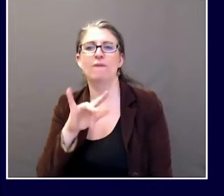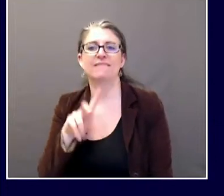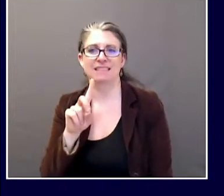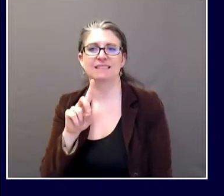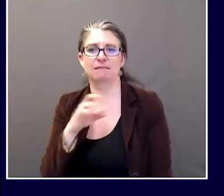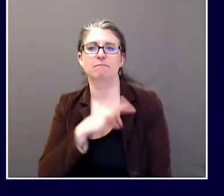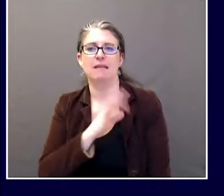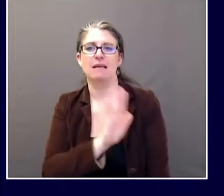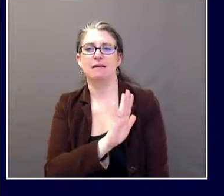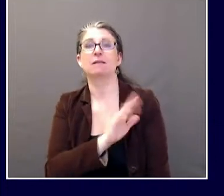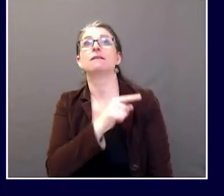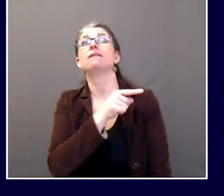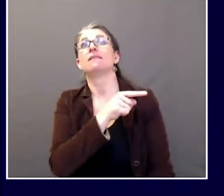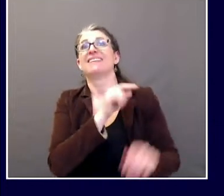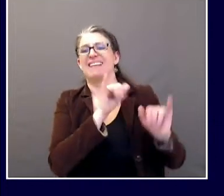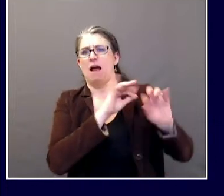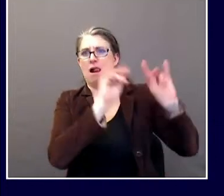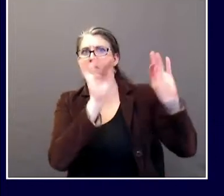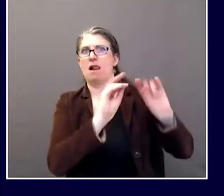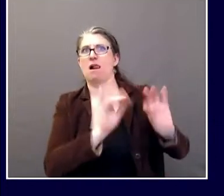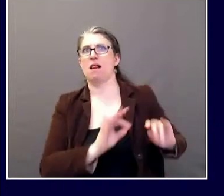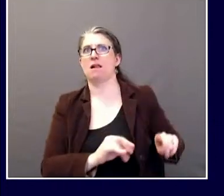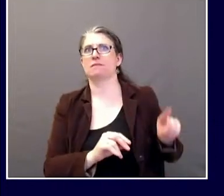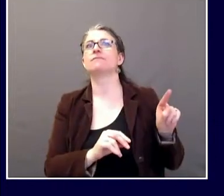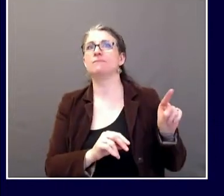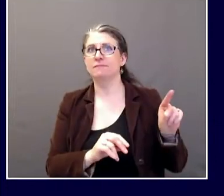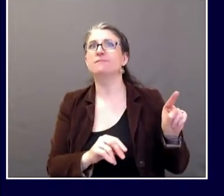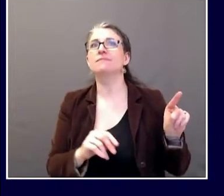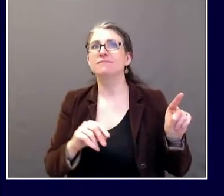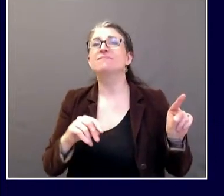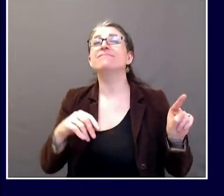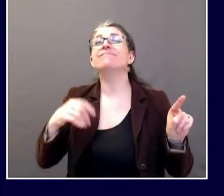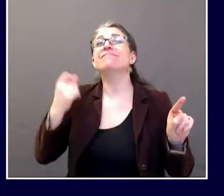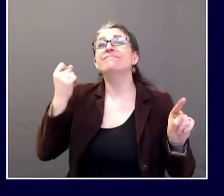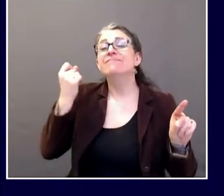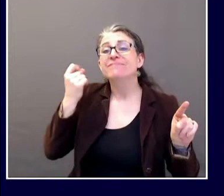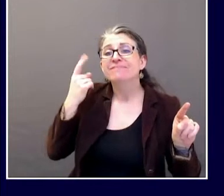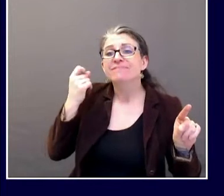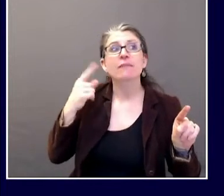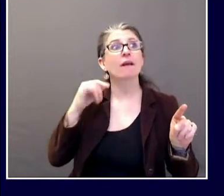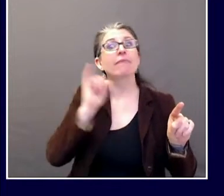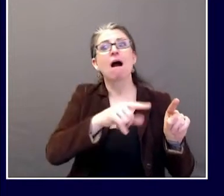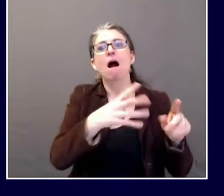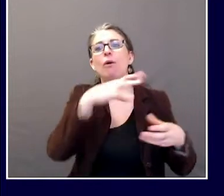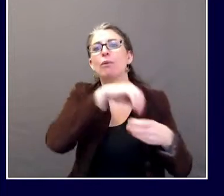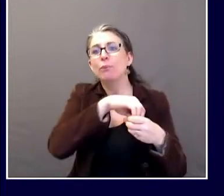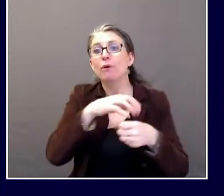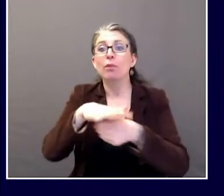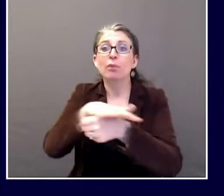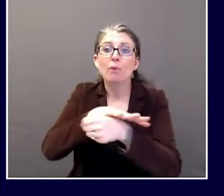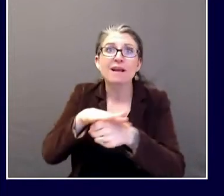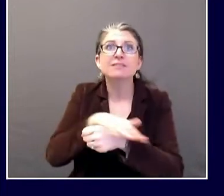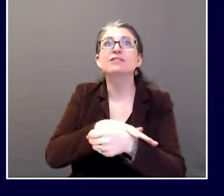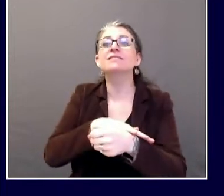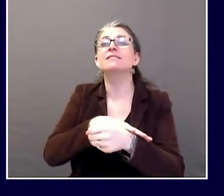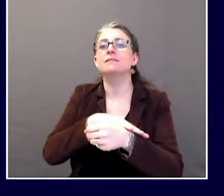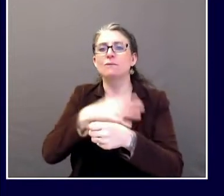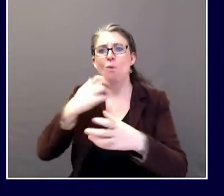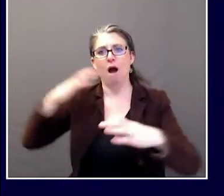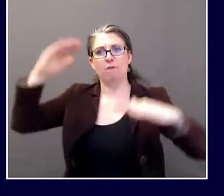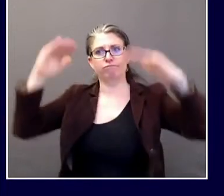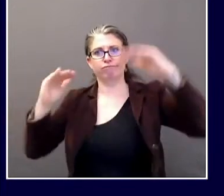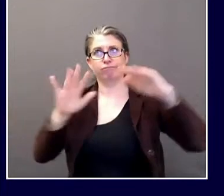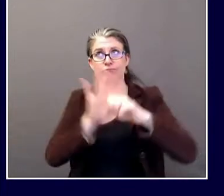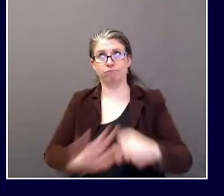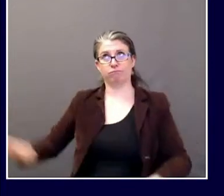that keeps tabs on where folks are being vaccinated, by whom, so on and so forth. That is a priority for us, though, because